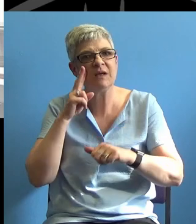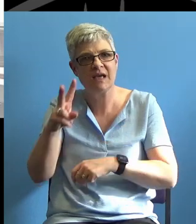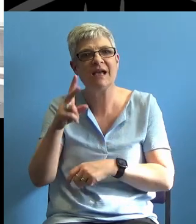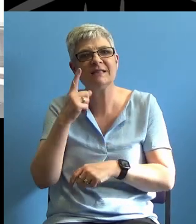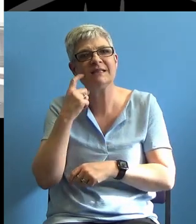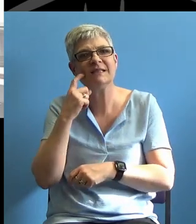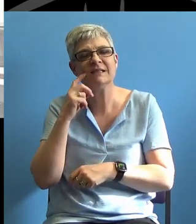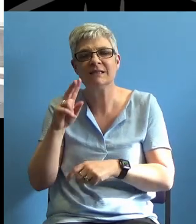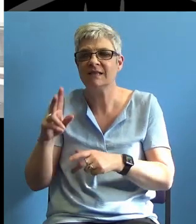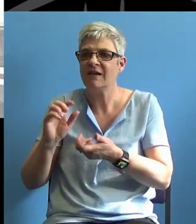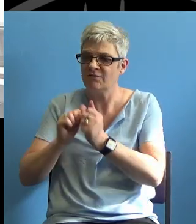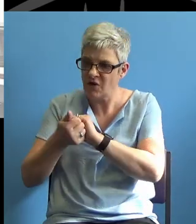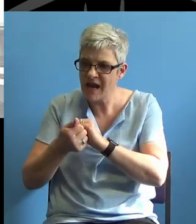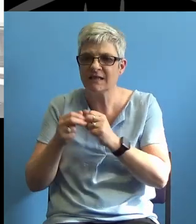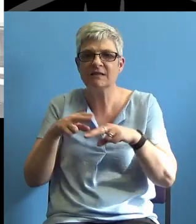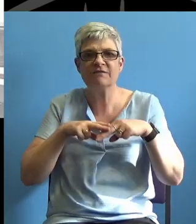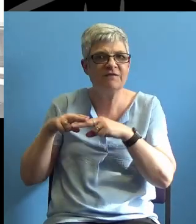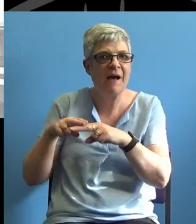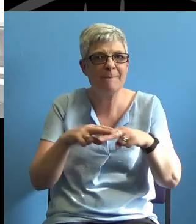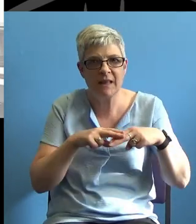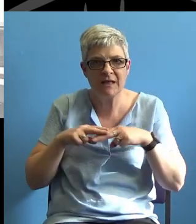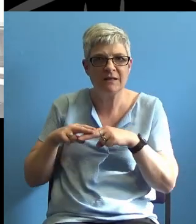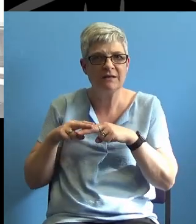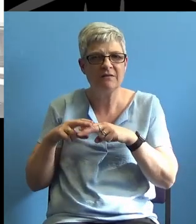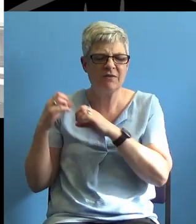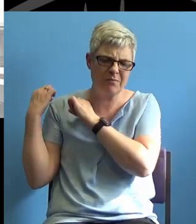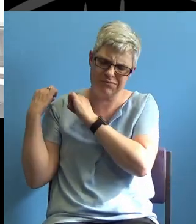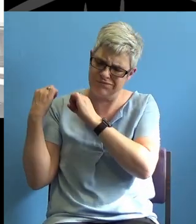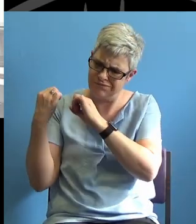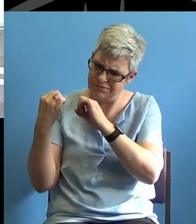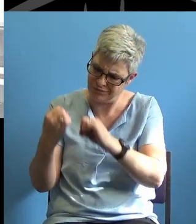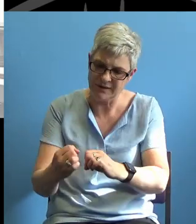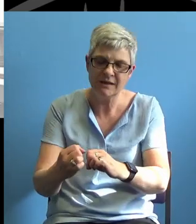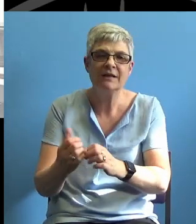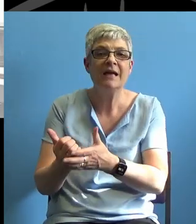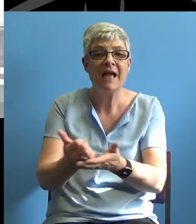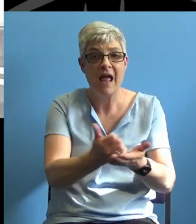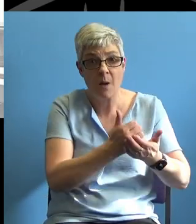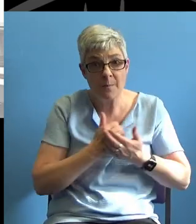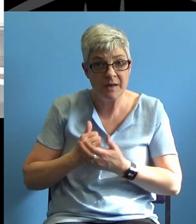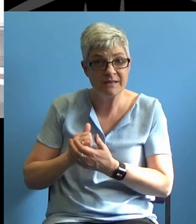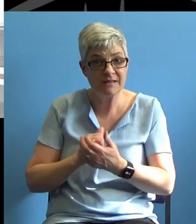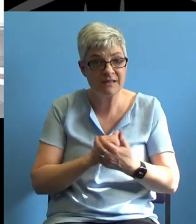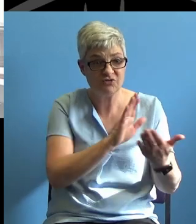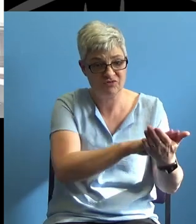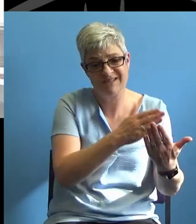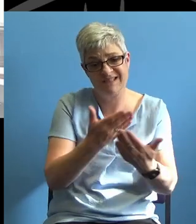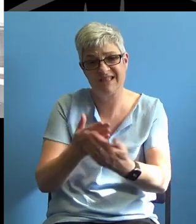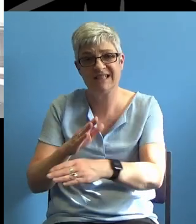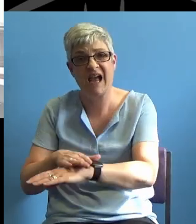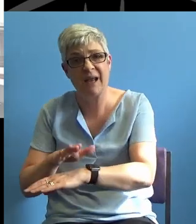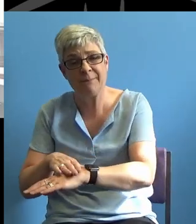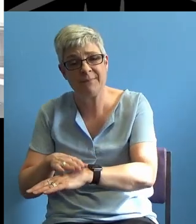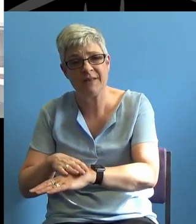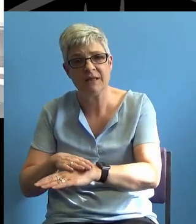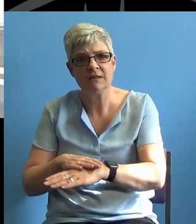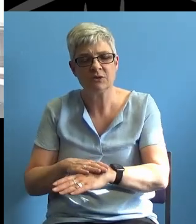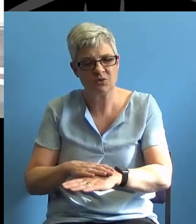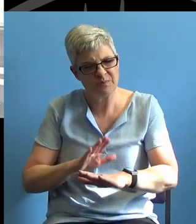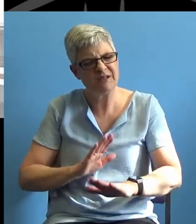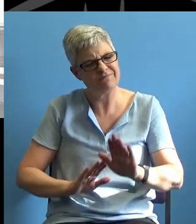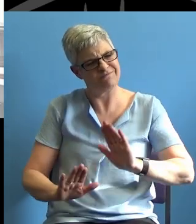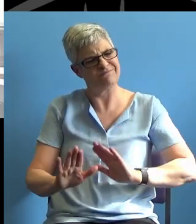and family for a long time. Help us all in this transition period to continue to be cautious, but